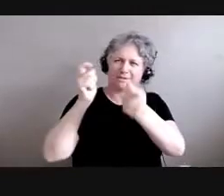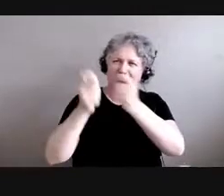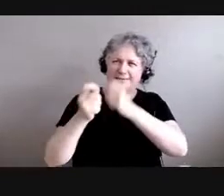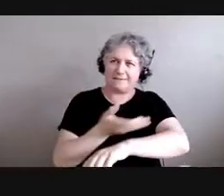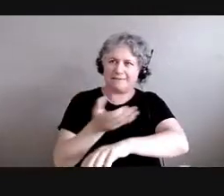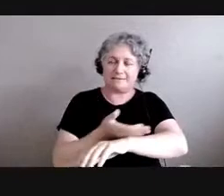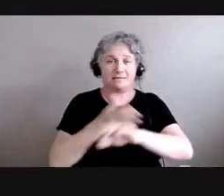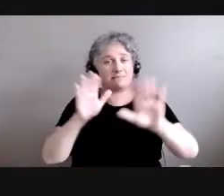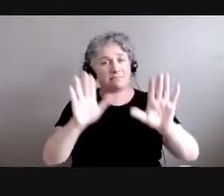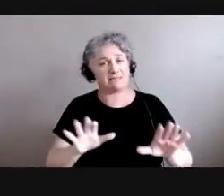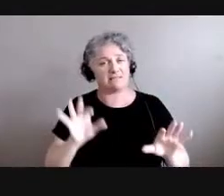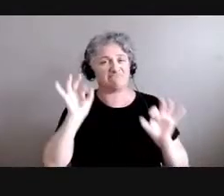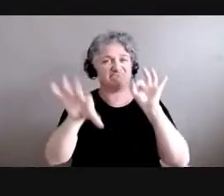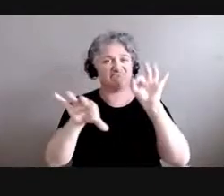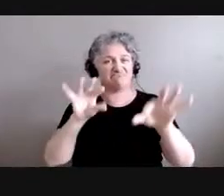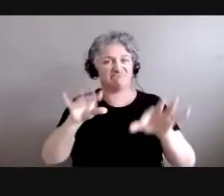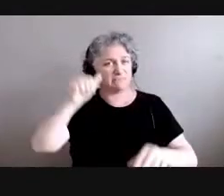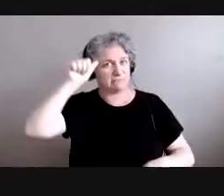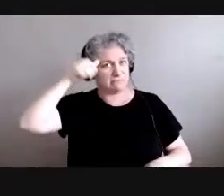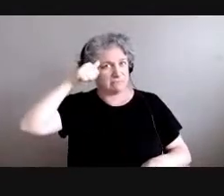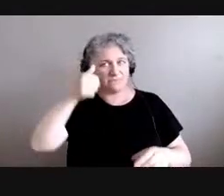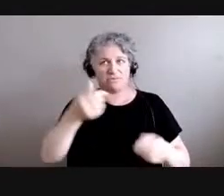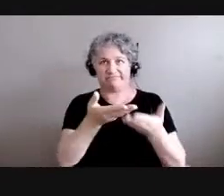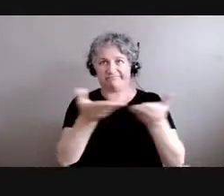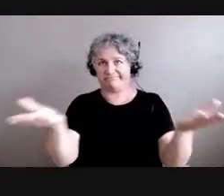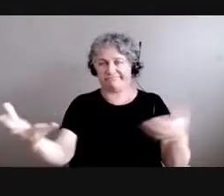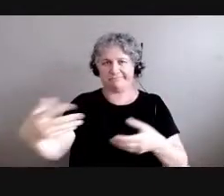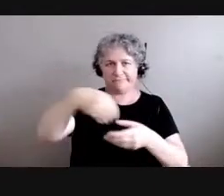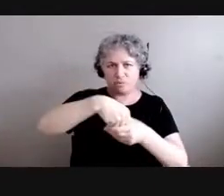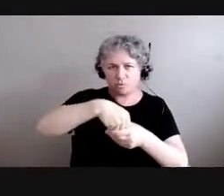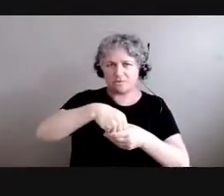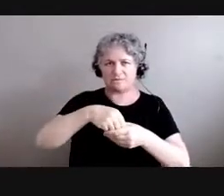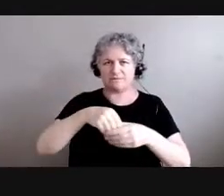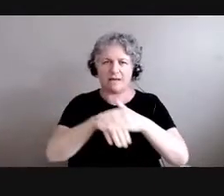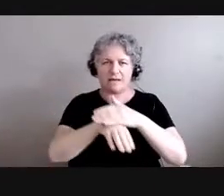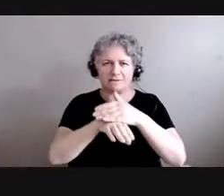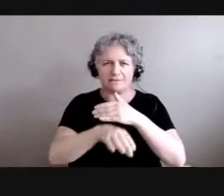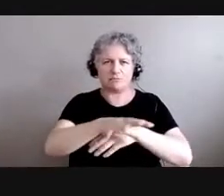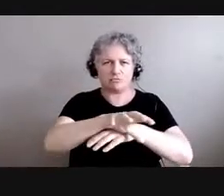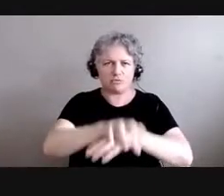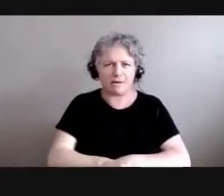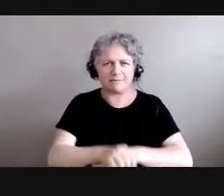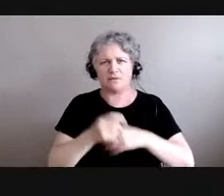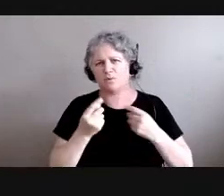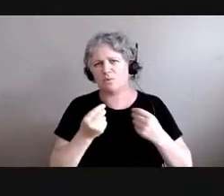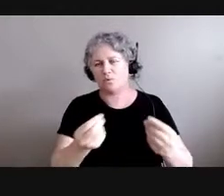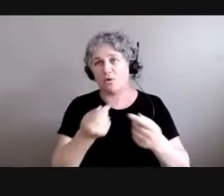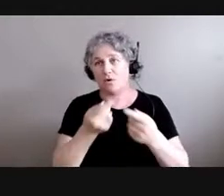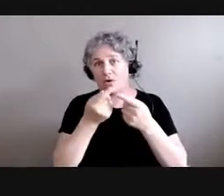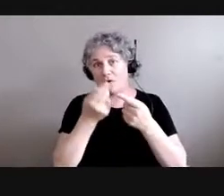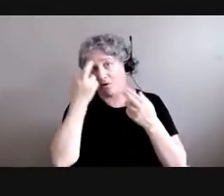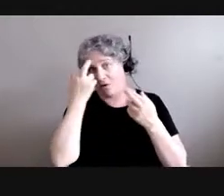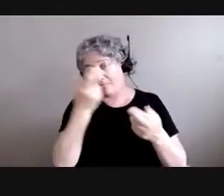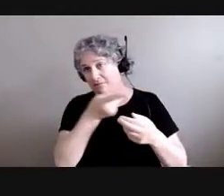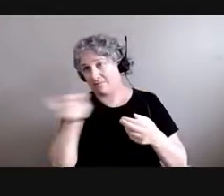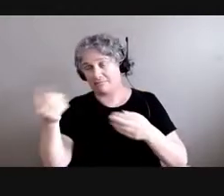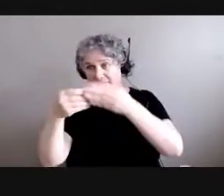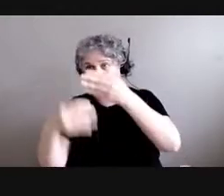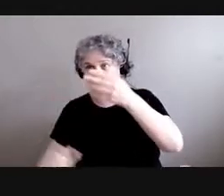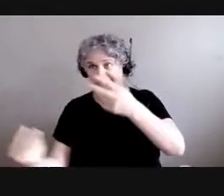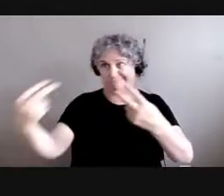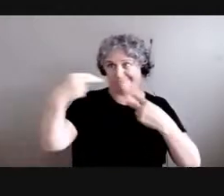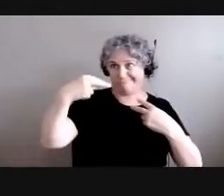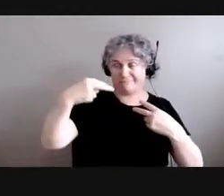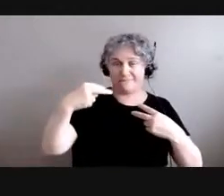reminders to everyone about inclusive accessibility processes and practices that, hopefully they can take back with them to their parks